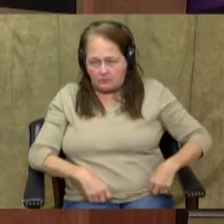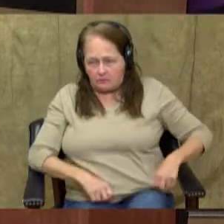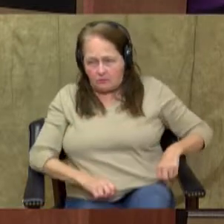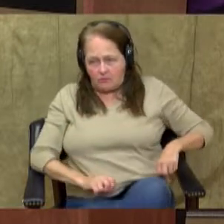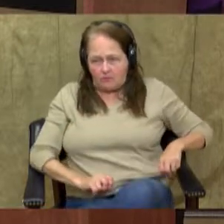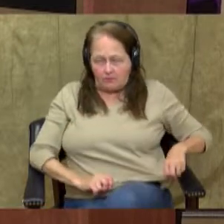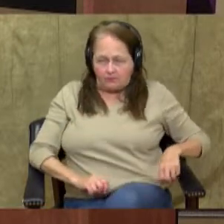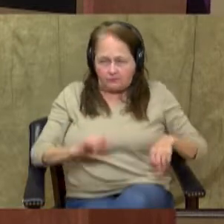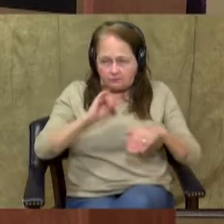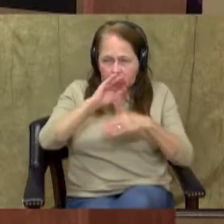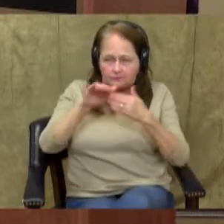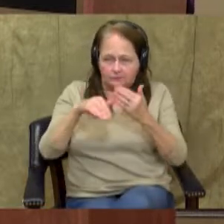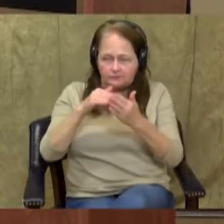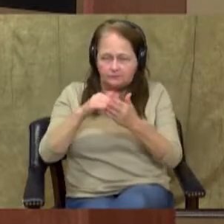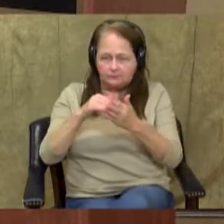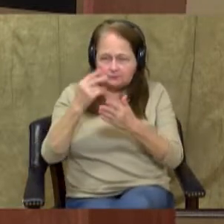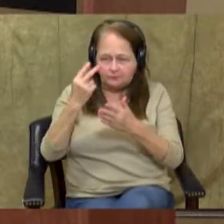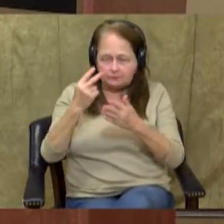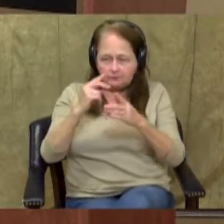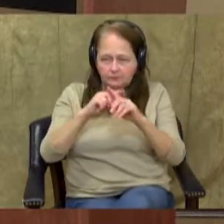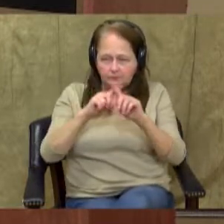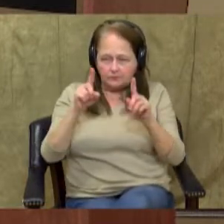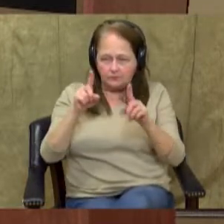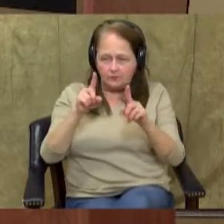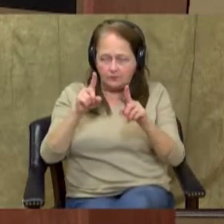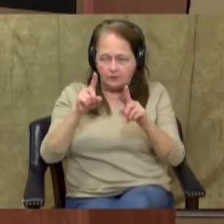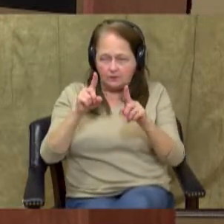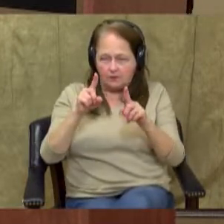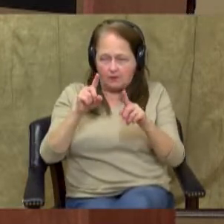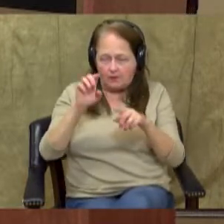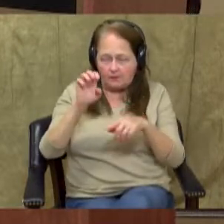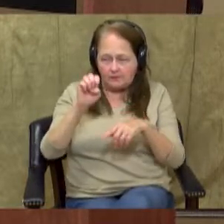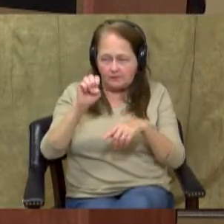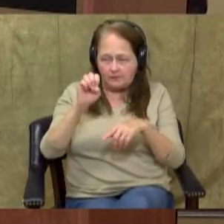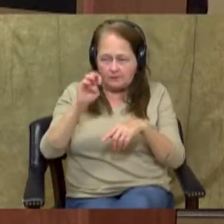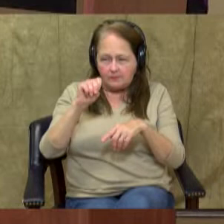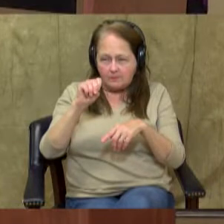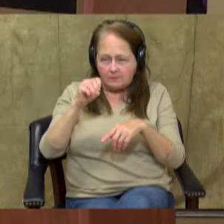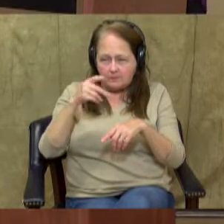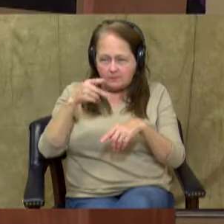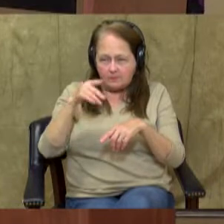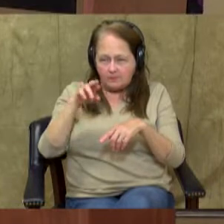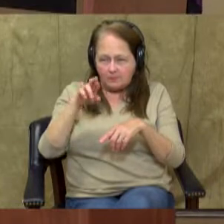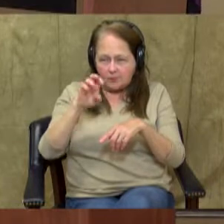been the center of two different empires.